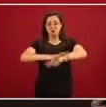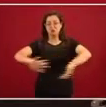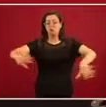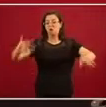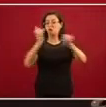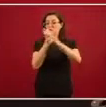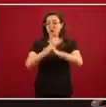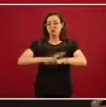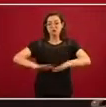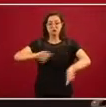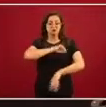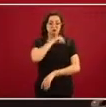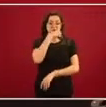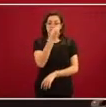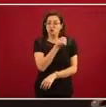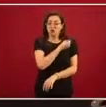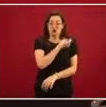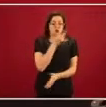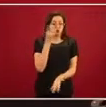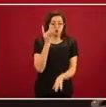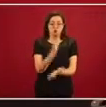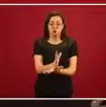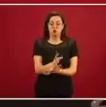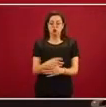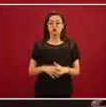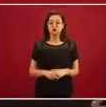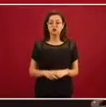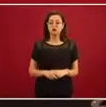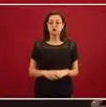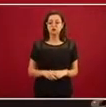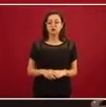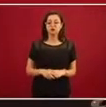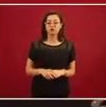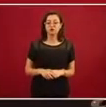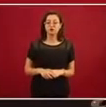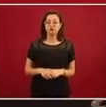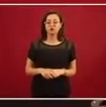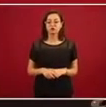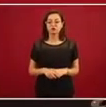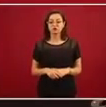complying, because we're all free states, right?